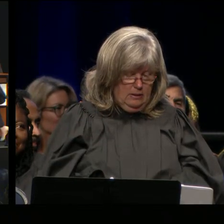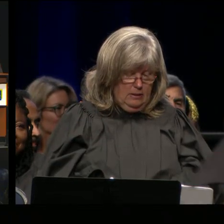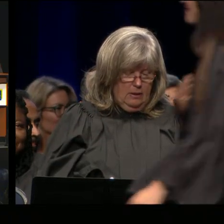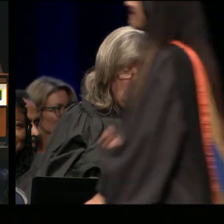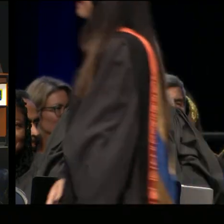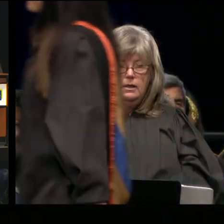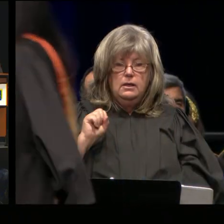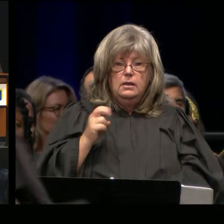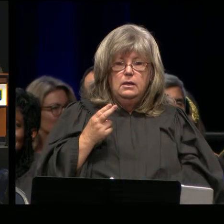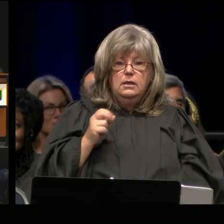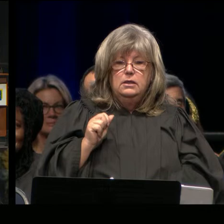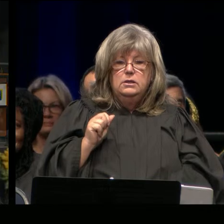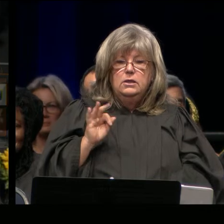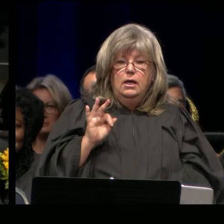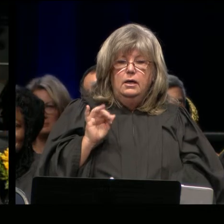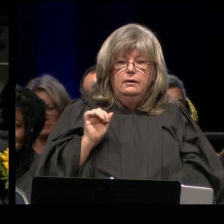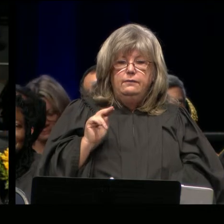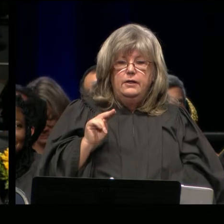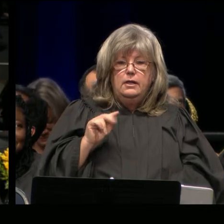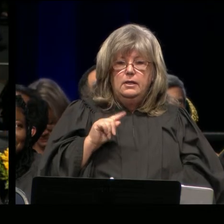Shafinaz Qadir.